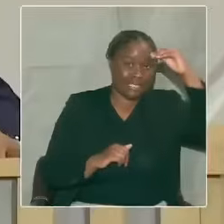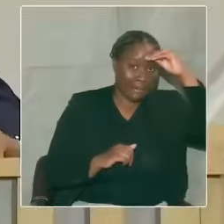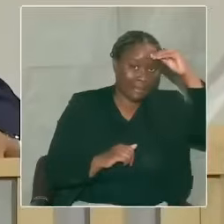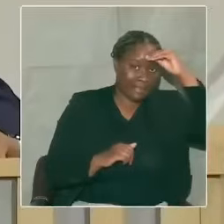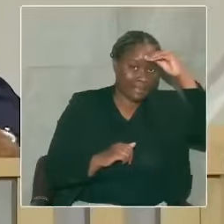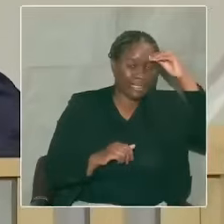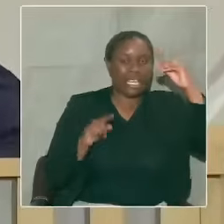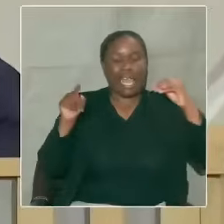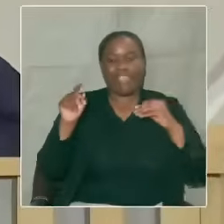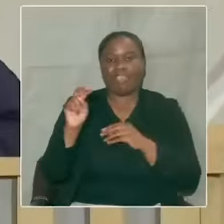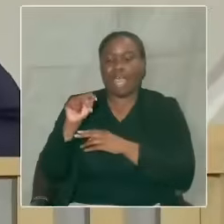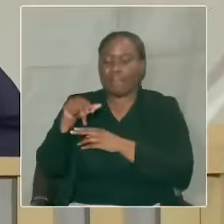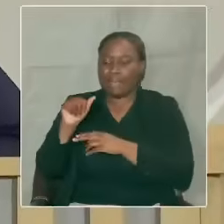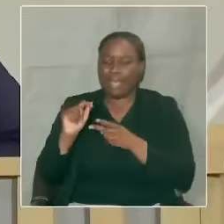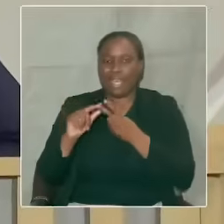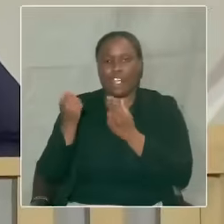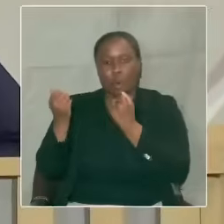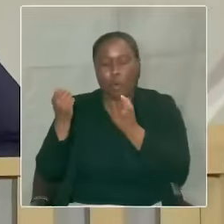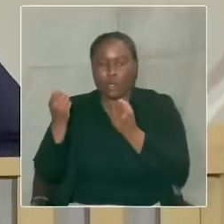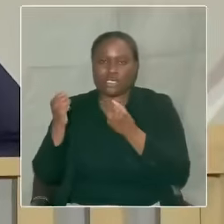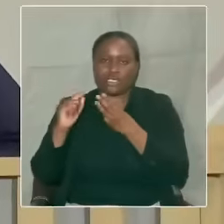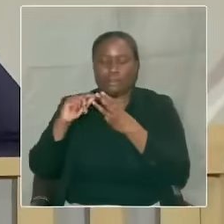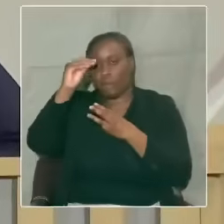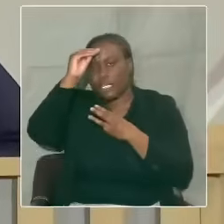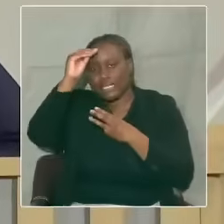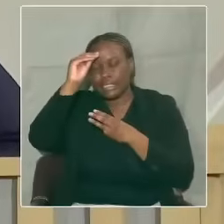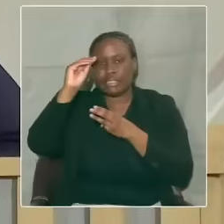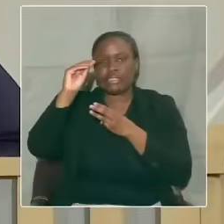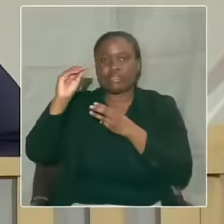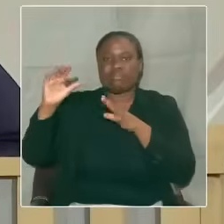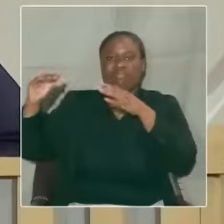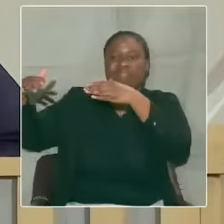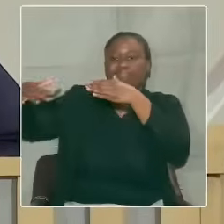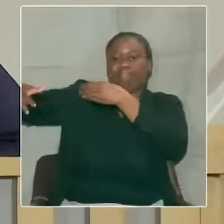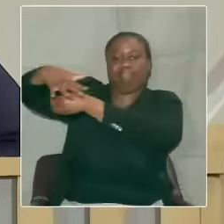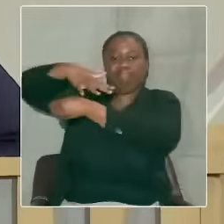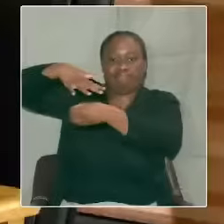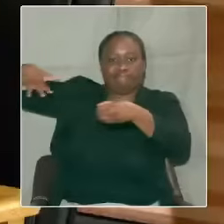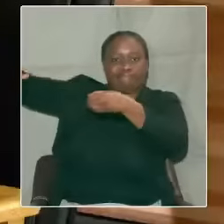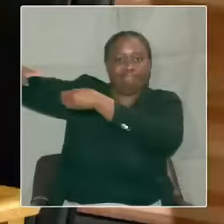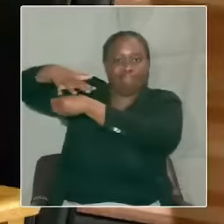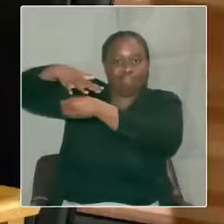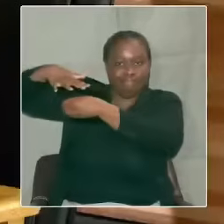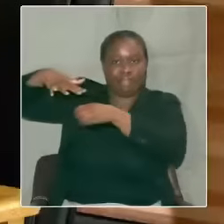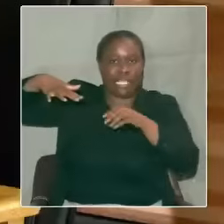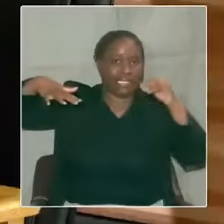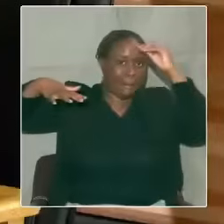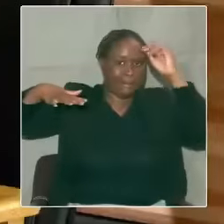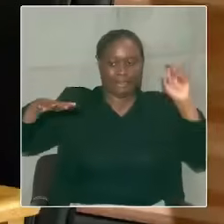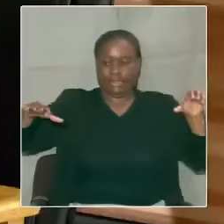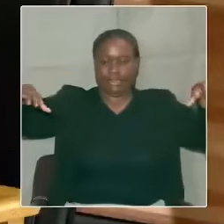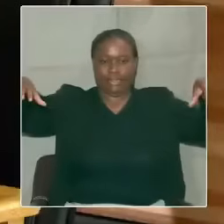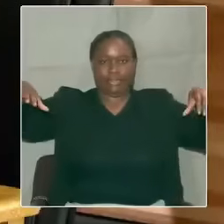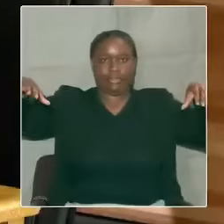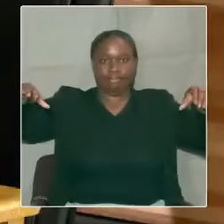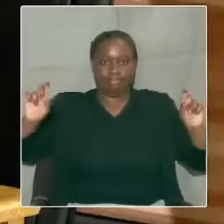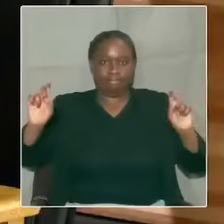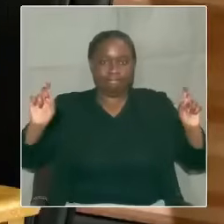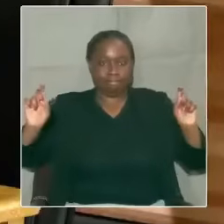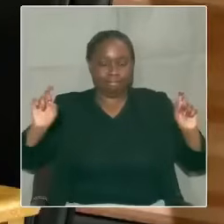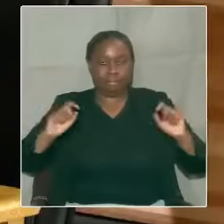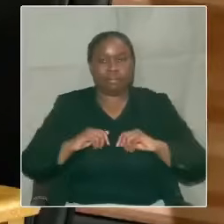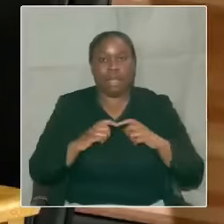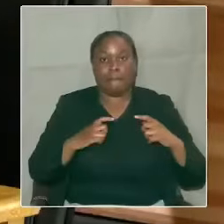justice system, commencing from paragraph 32. And in those